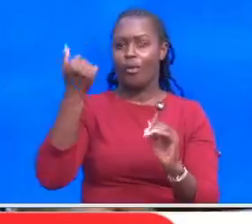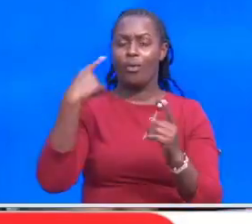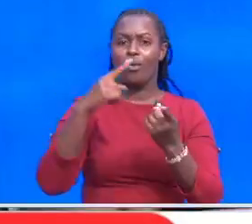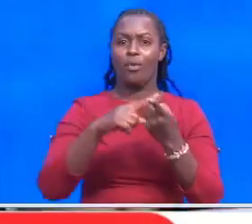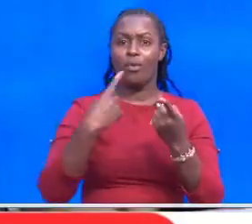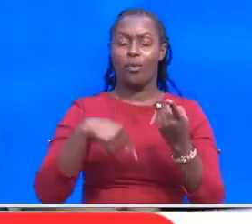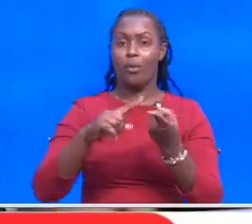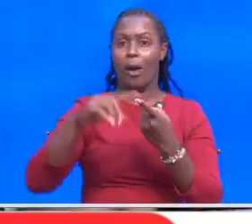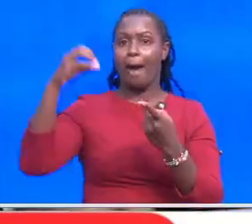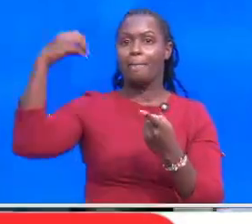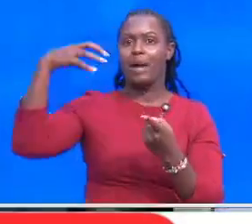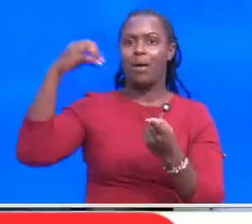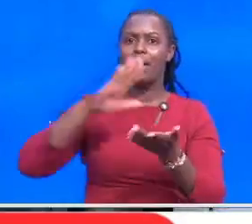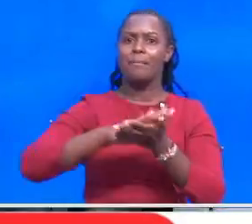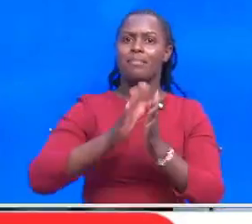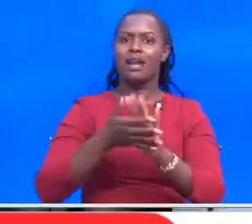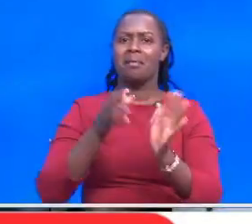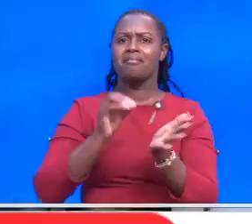per power producer.